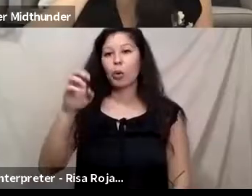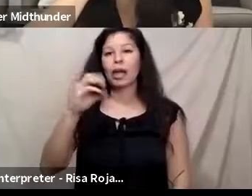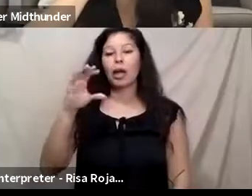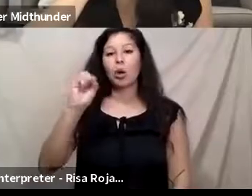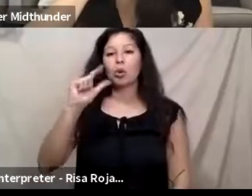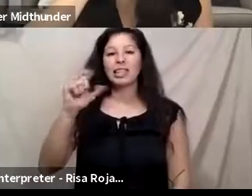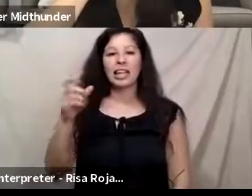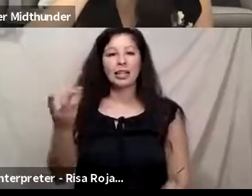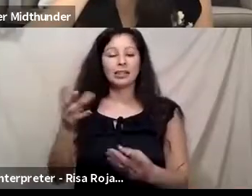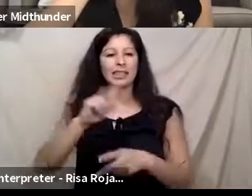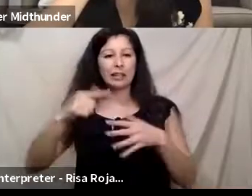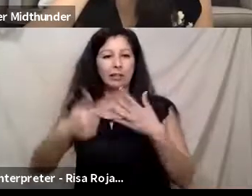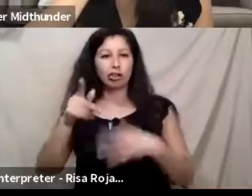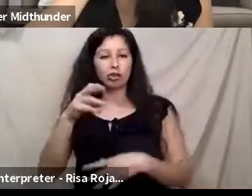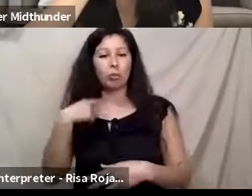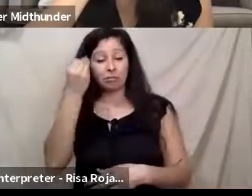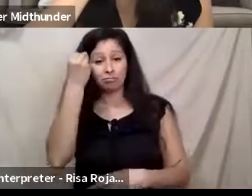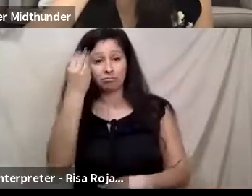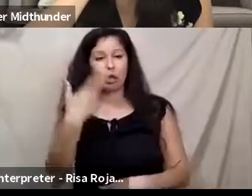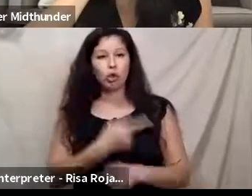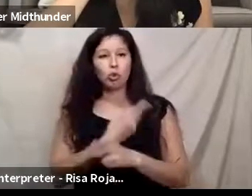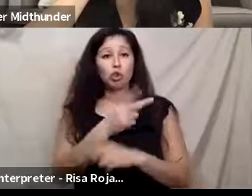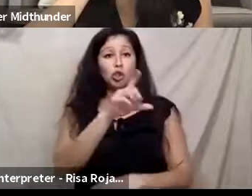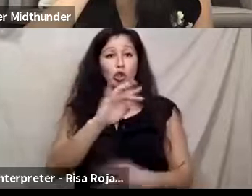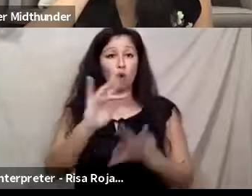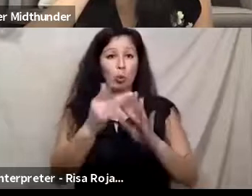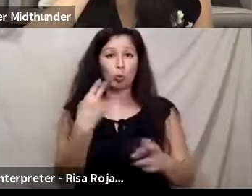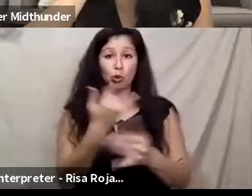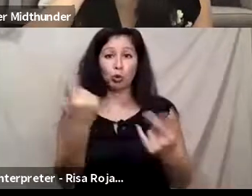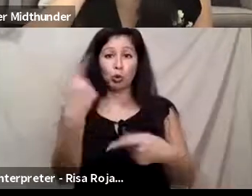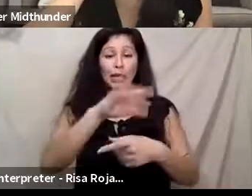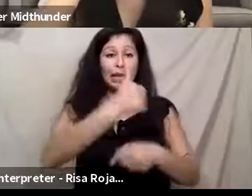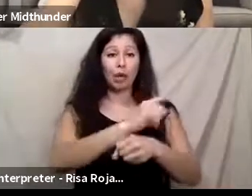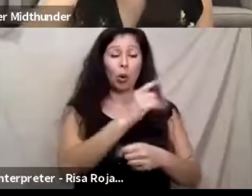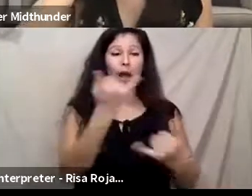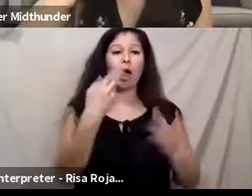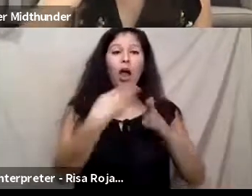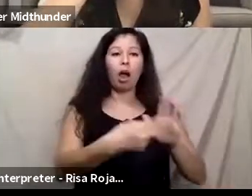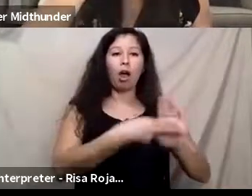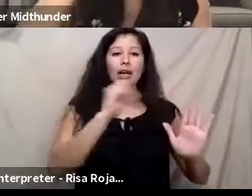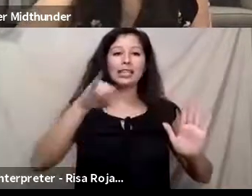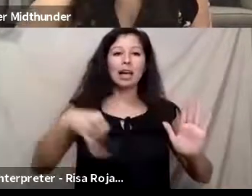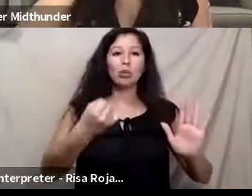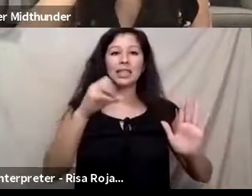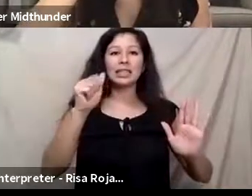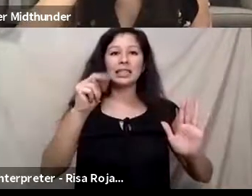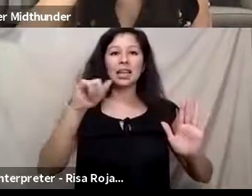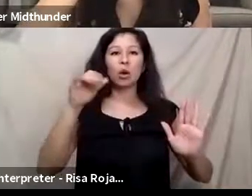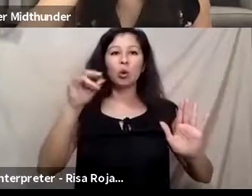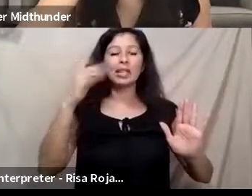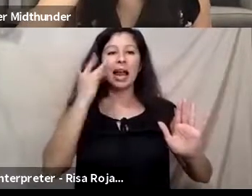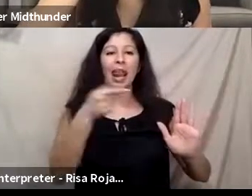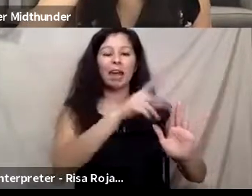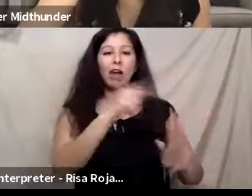I would also like to acknowledge that we're using Zoom. The platform that we're using today is headquartered in what is now called San Jose, California, on